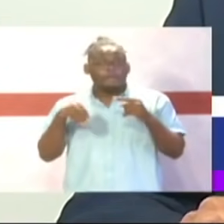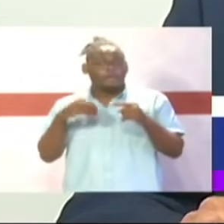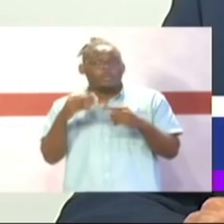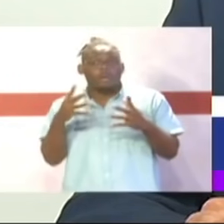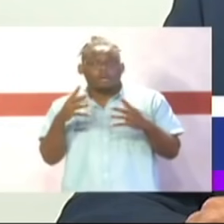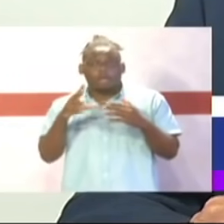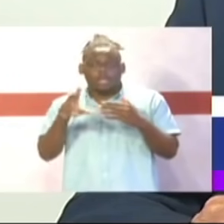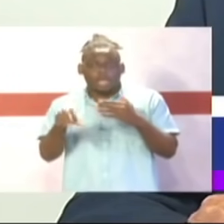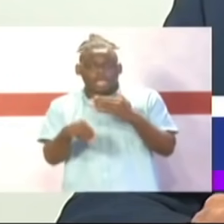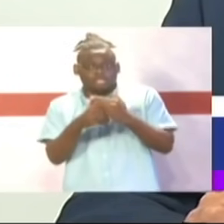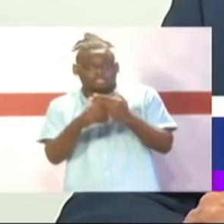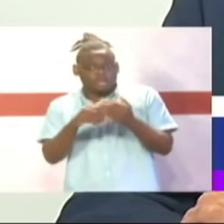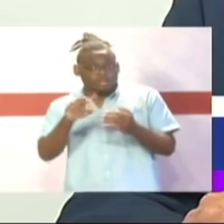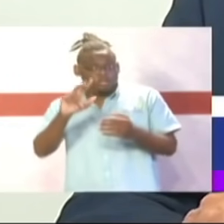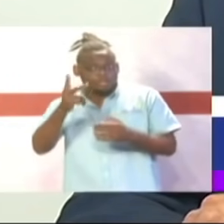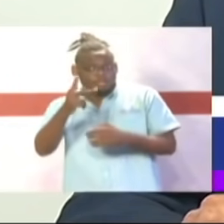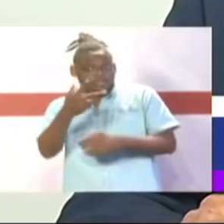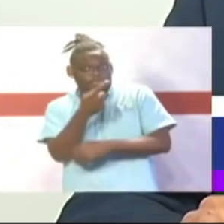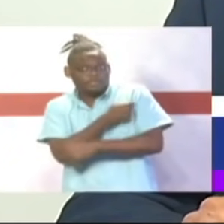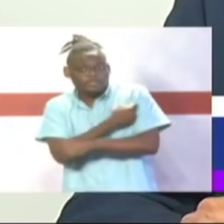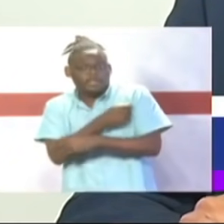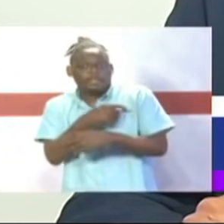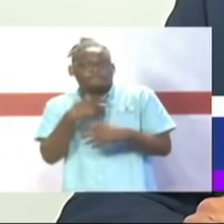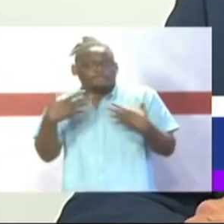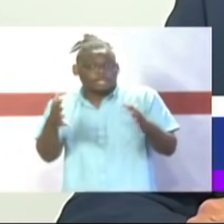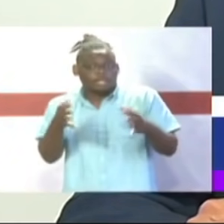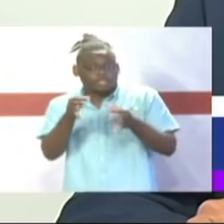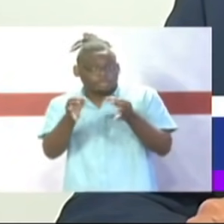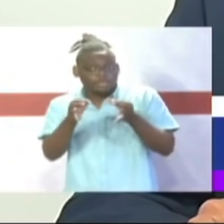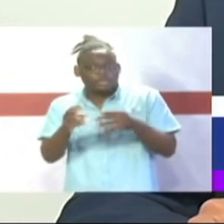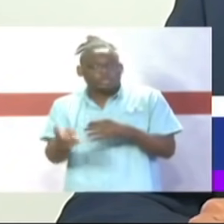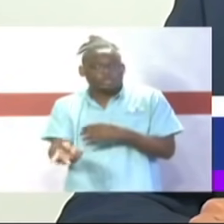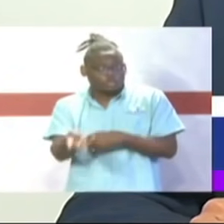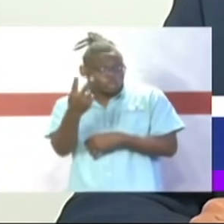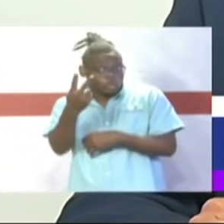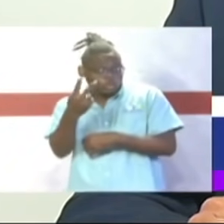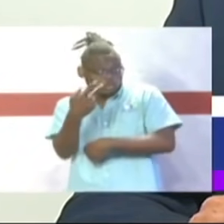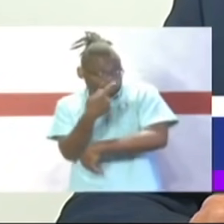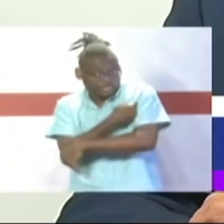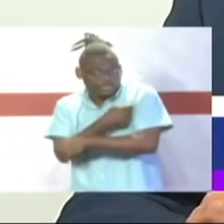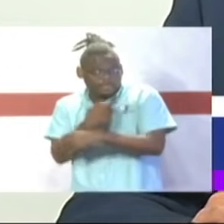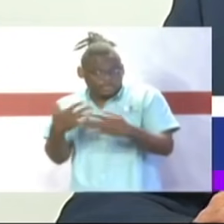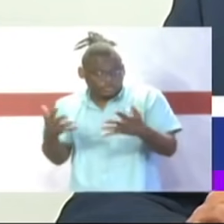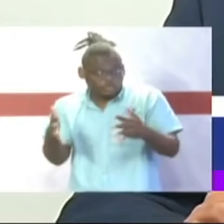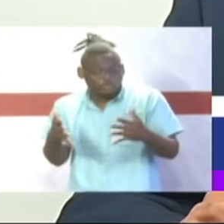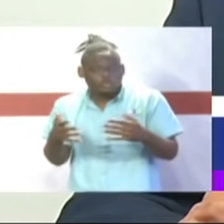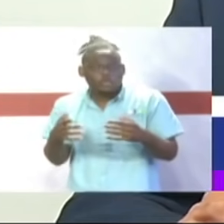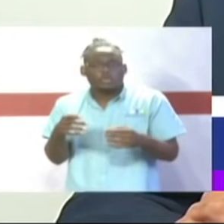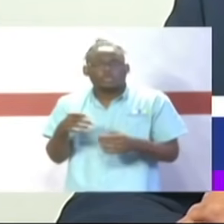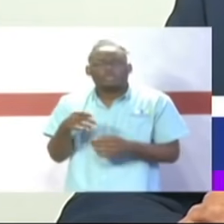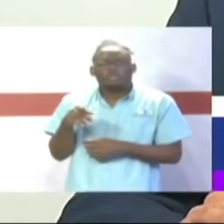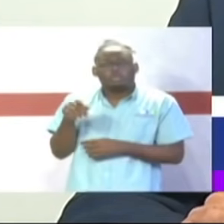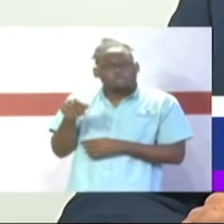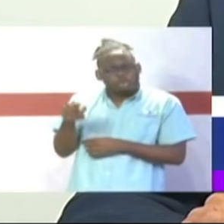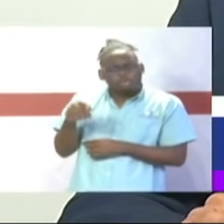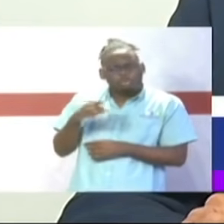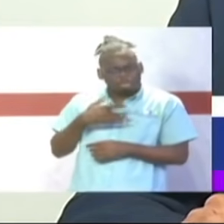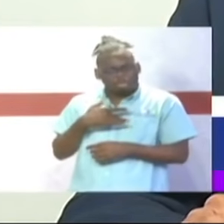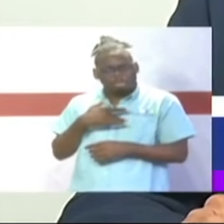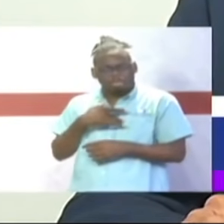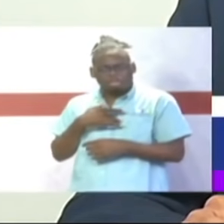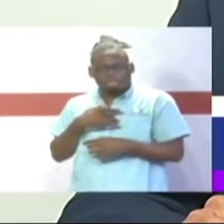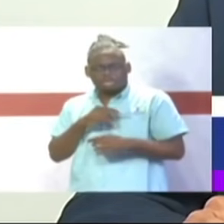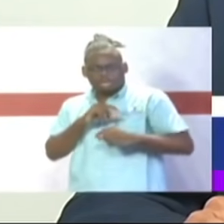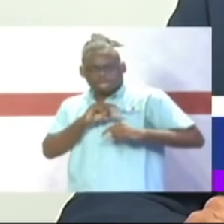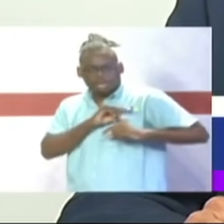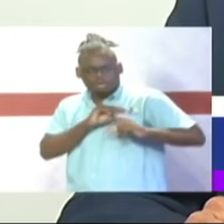received 2 shots and you fall into the moderately to severely immunocompromised, you can get your